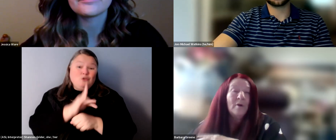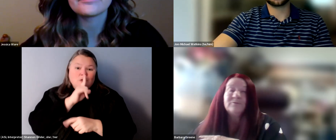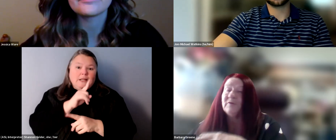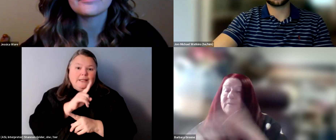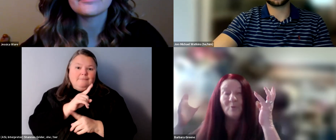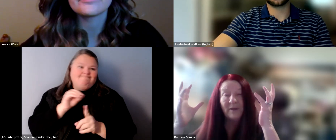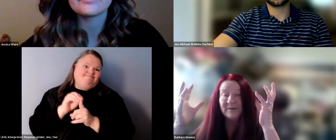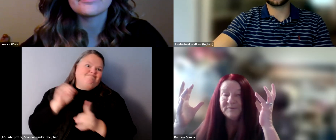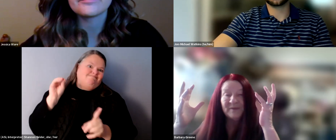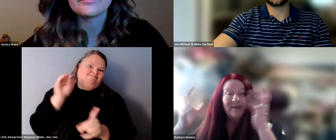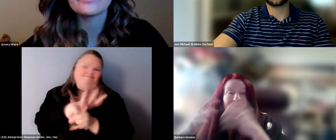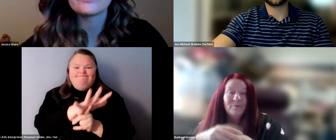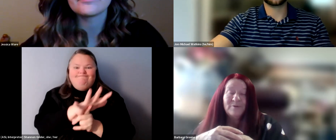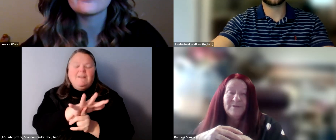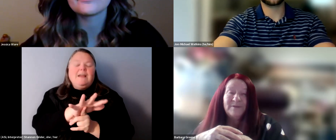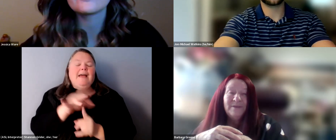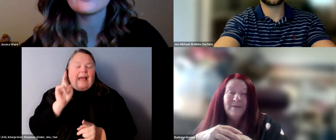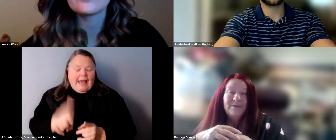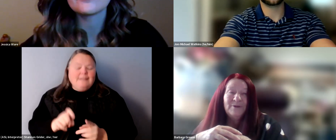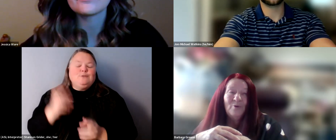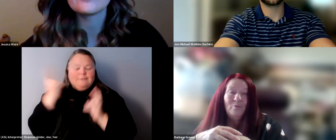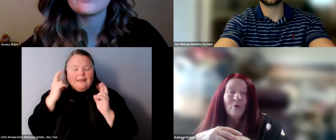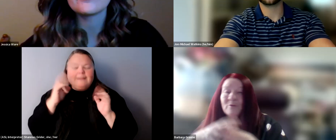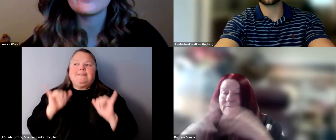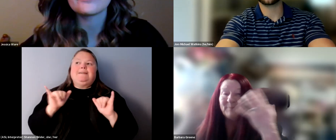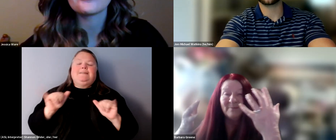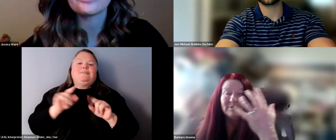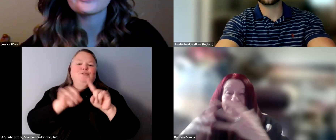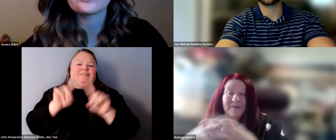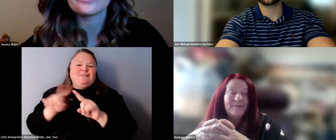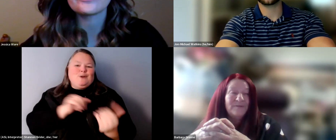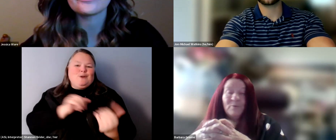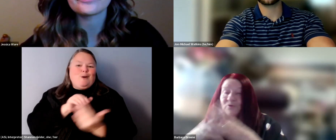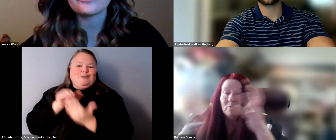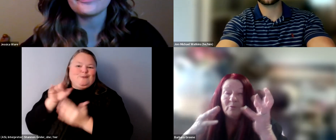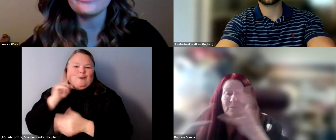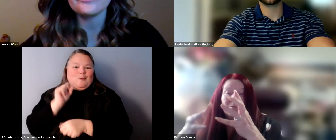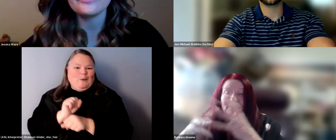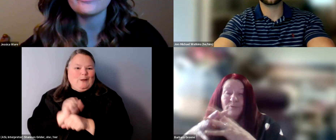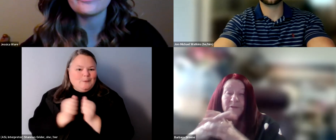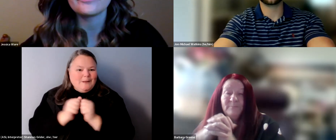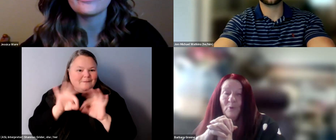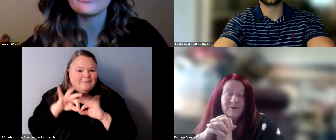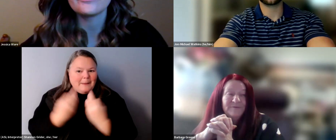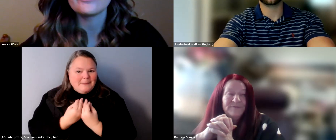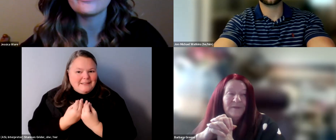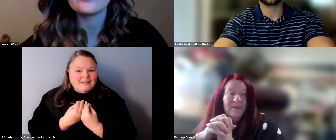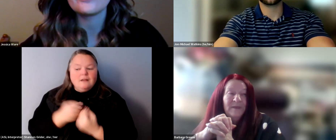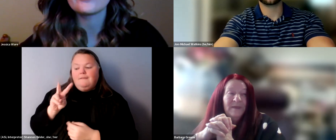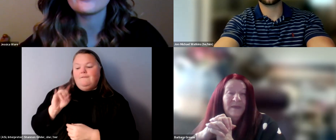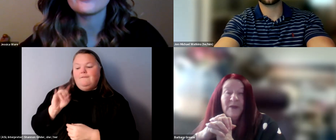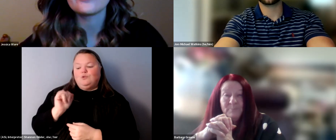to there are tons of ways to really, work with families, and this virtual world really afforded